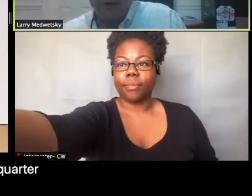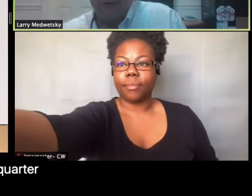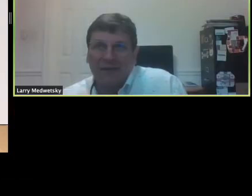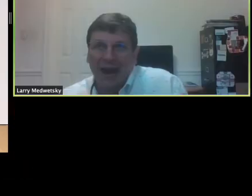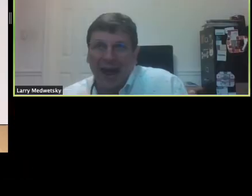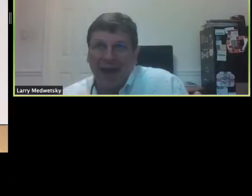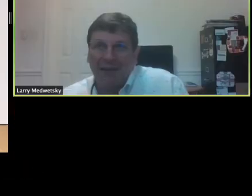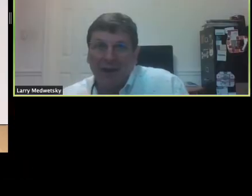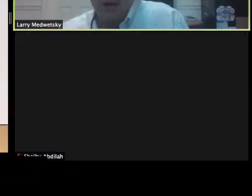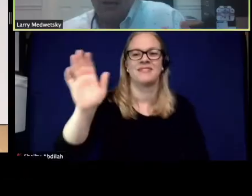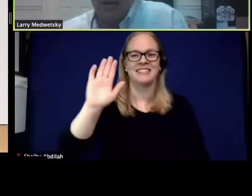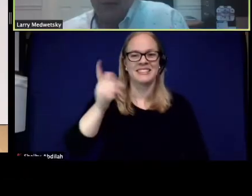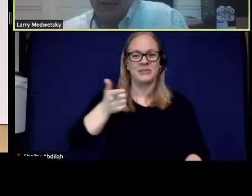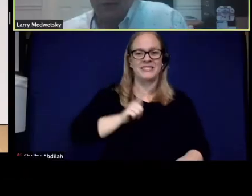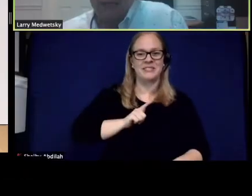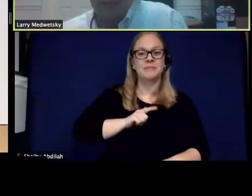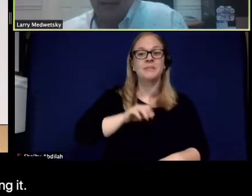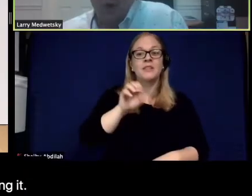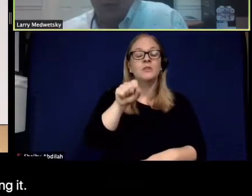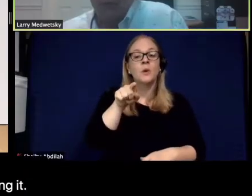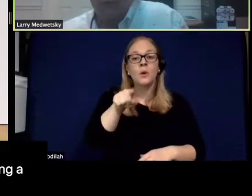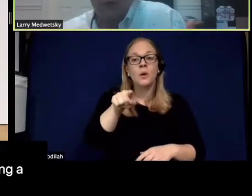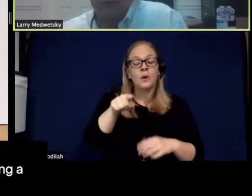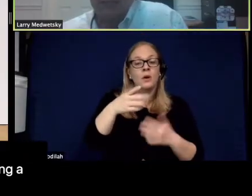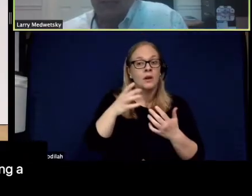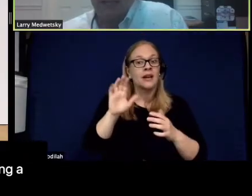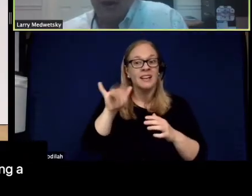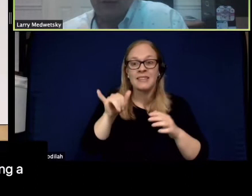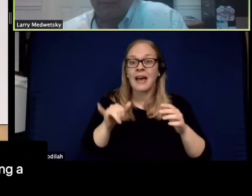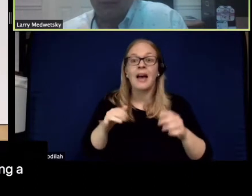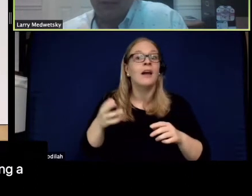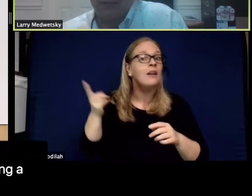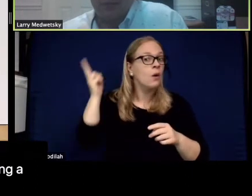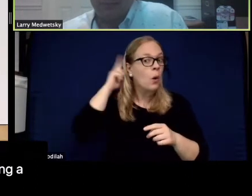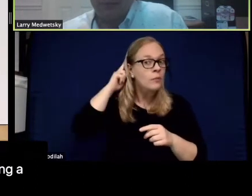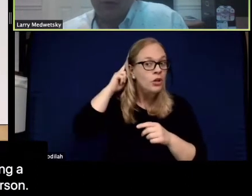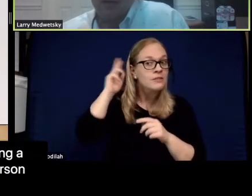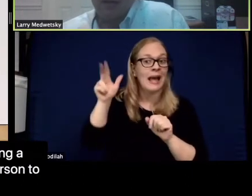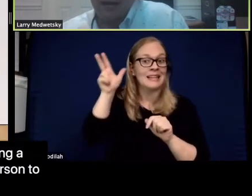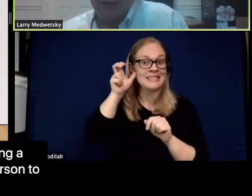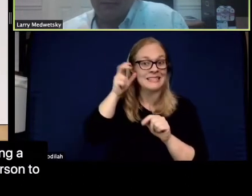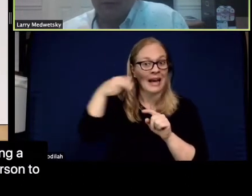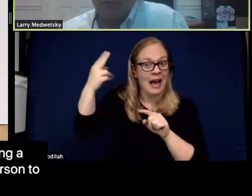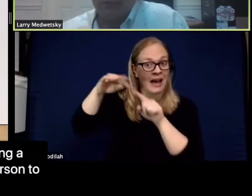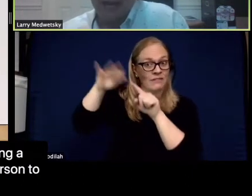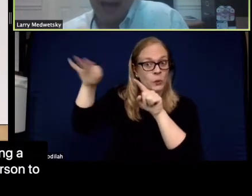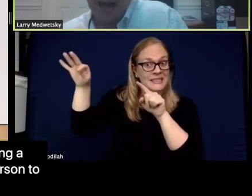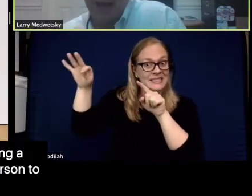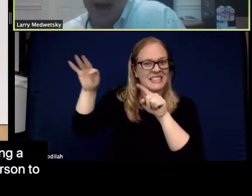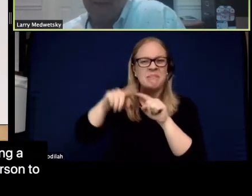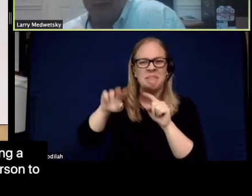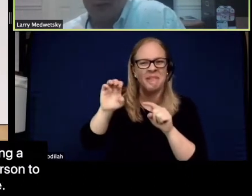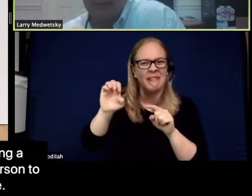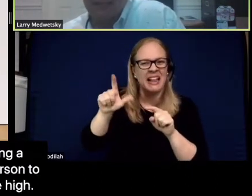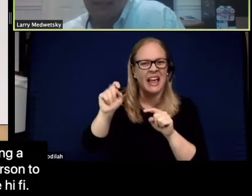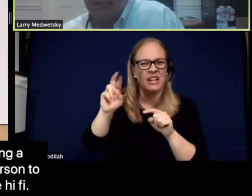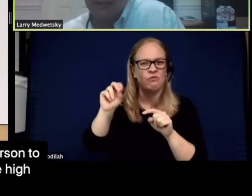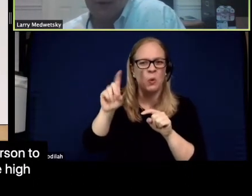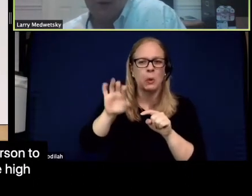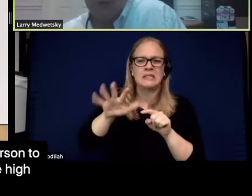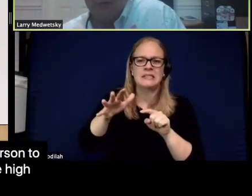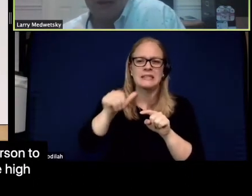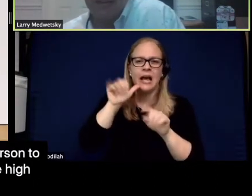implant where you can have the hearing aid transmitting low frequencies, allowing the person to hear the pitch, allowing them to hear music, and the high